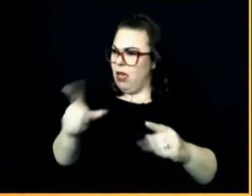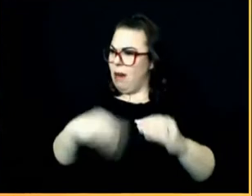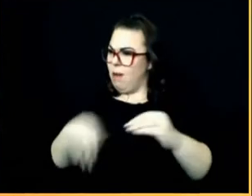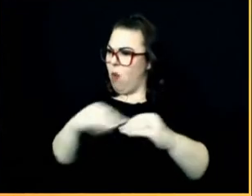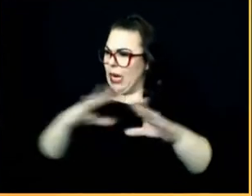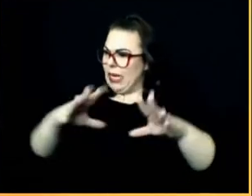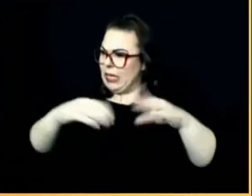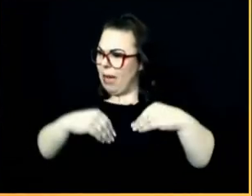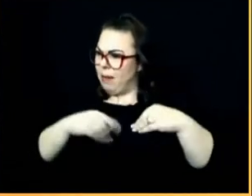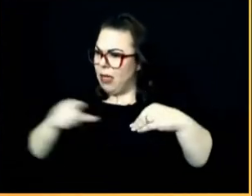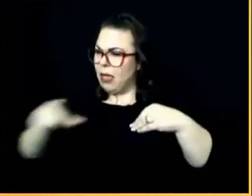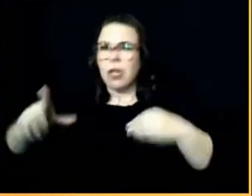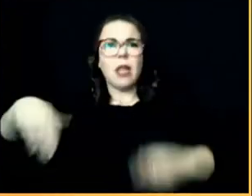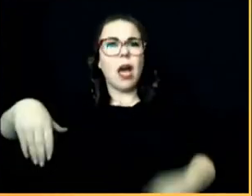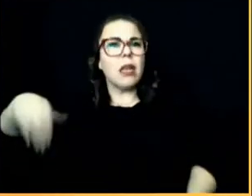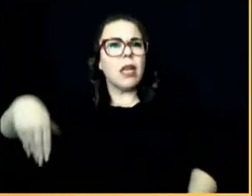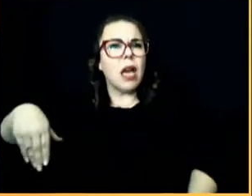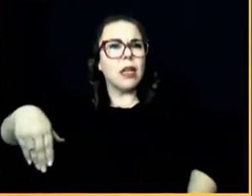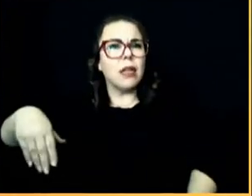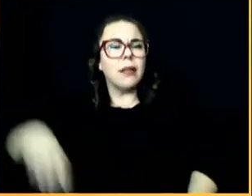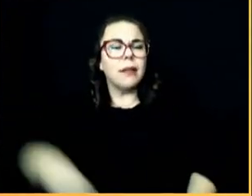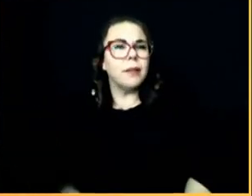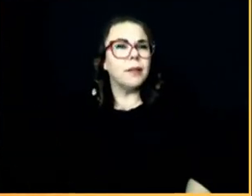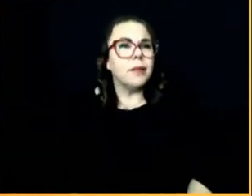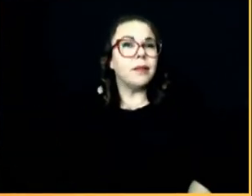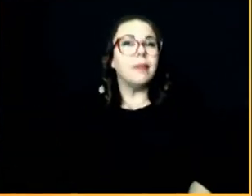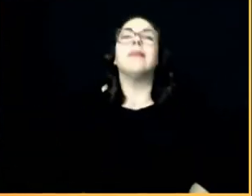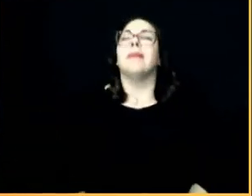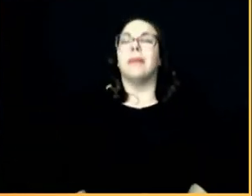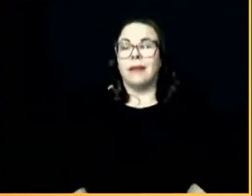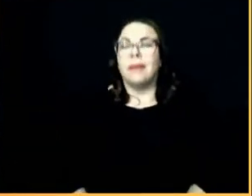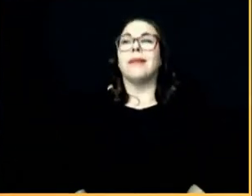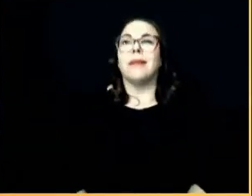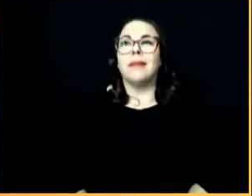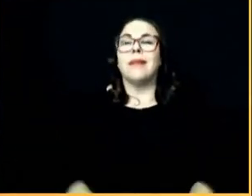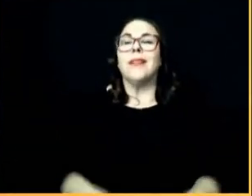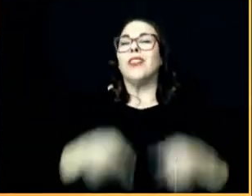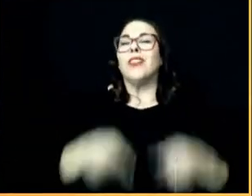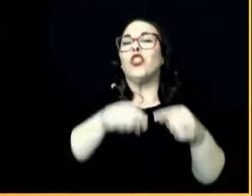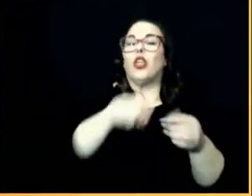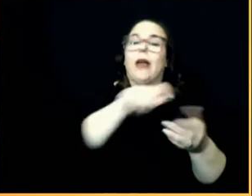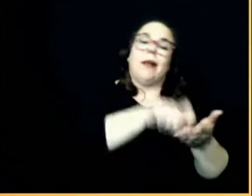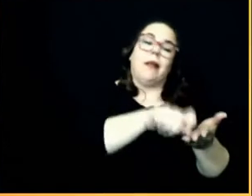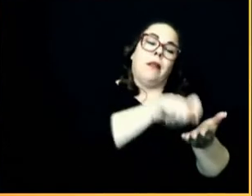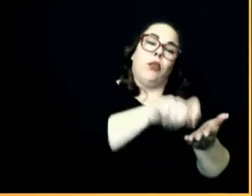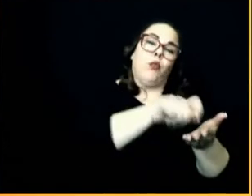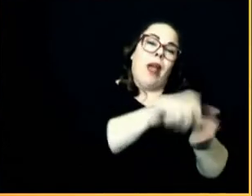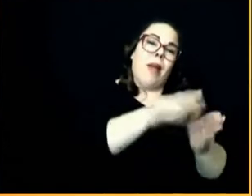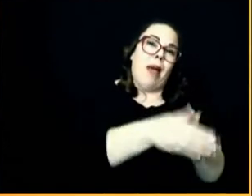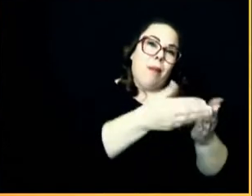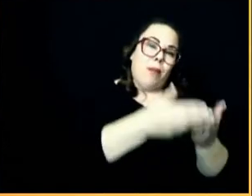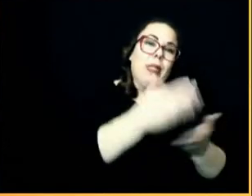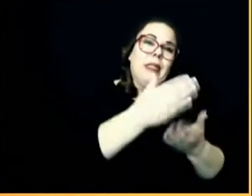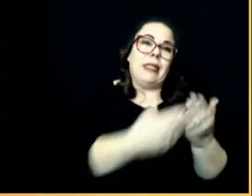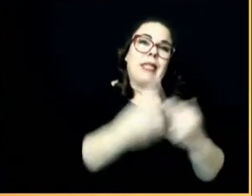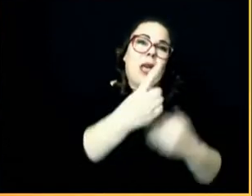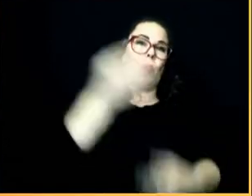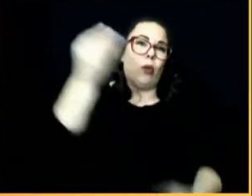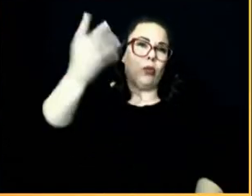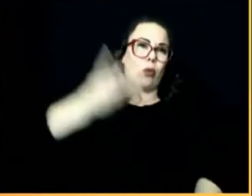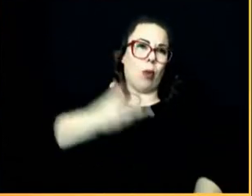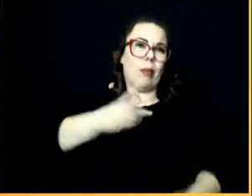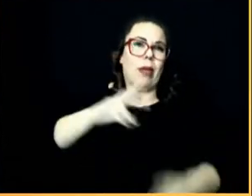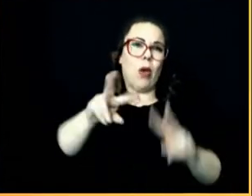when I wrote my book, someone told me a quote that kind of became the thesis statement, which was oppression and opposition can build